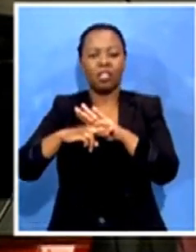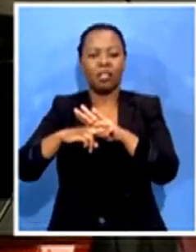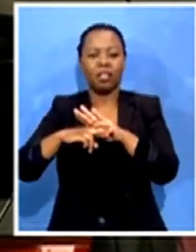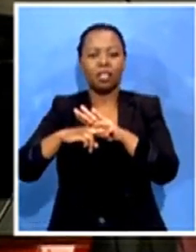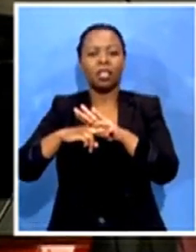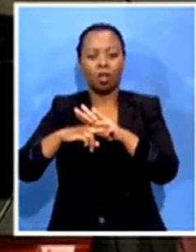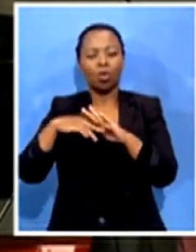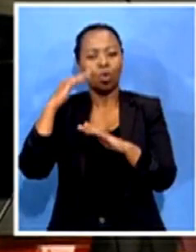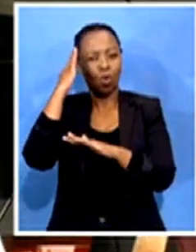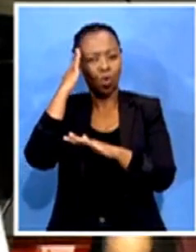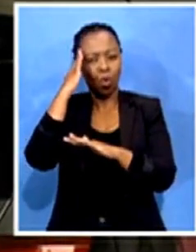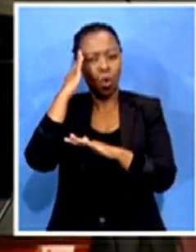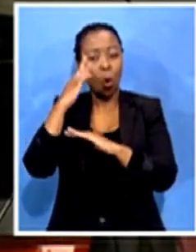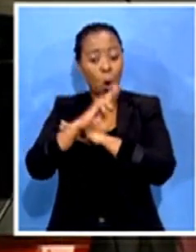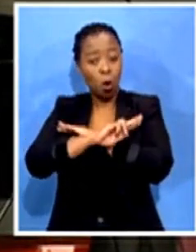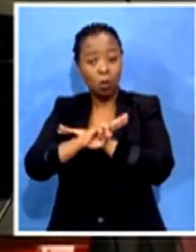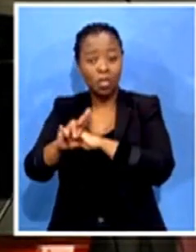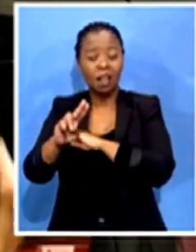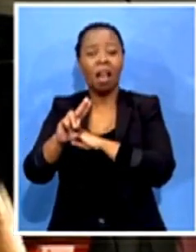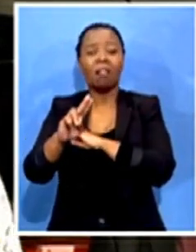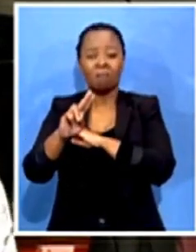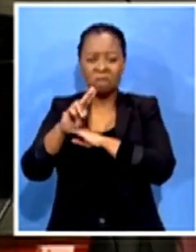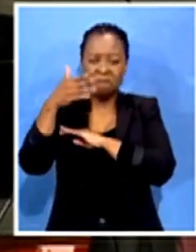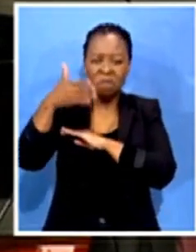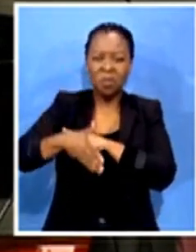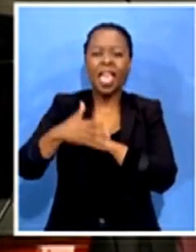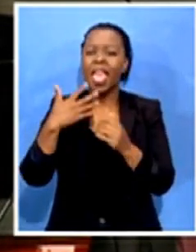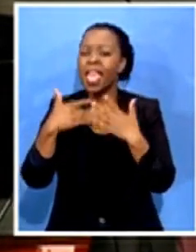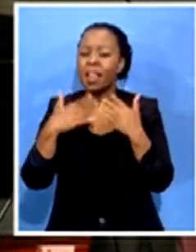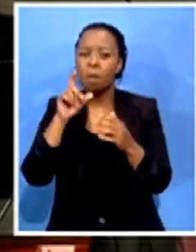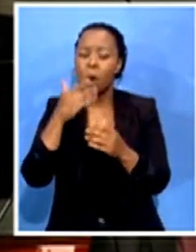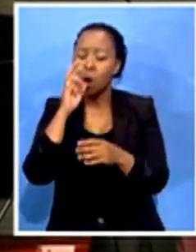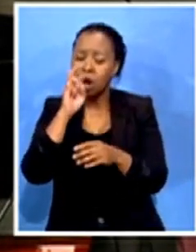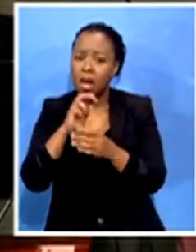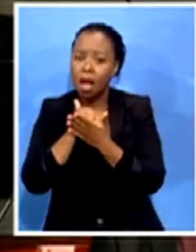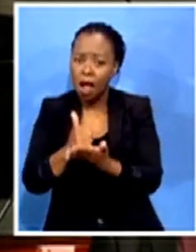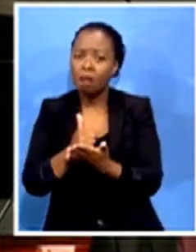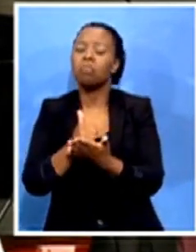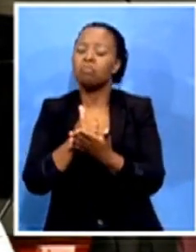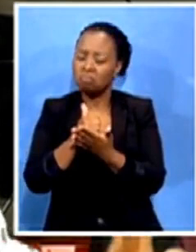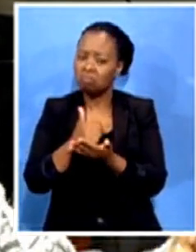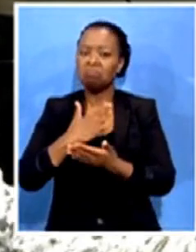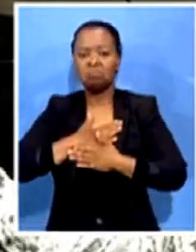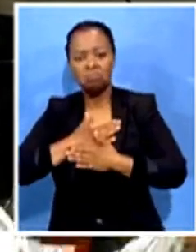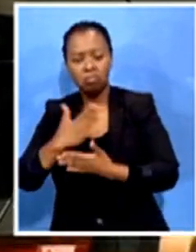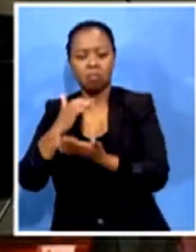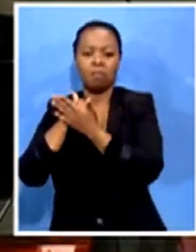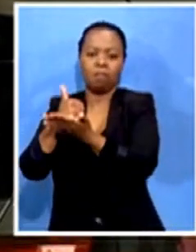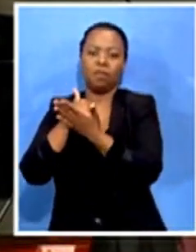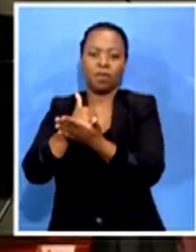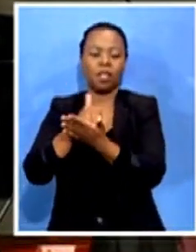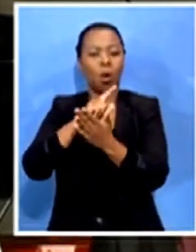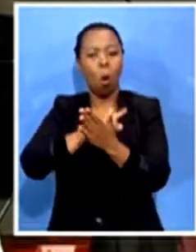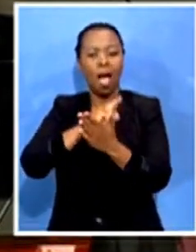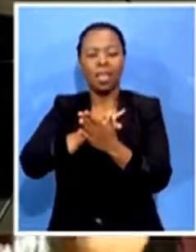to everyone who needs attention. Their fundamental question is to save life. When people